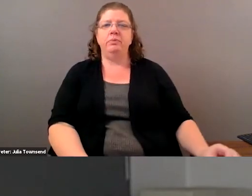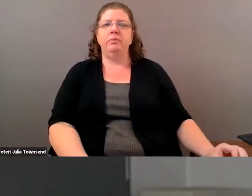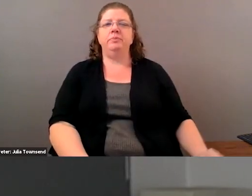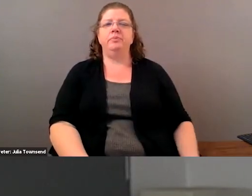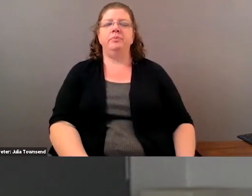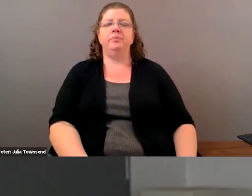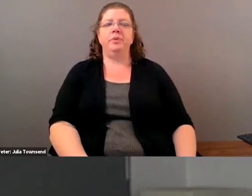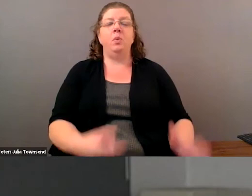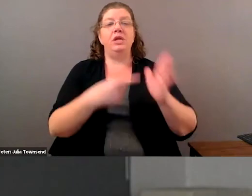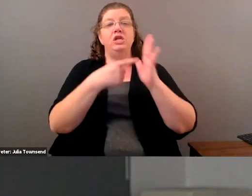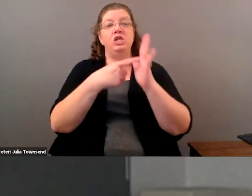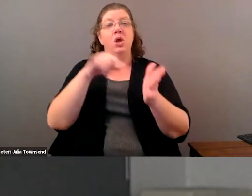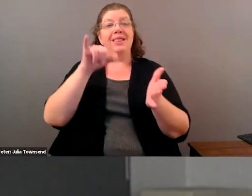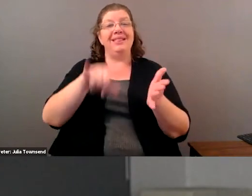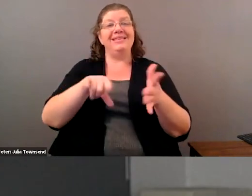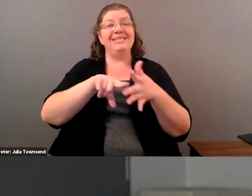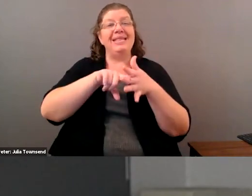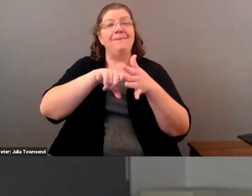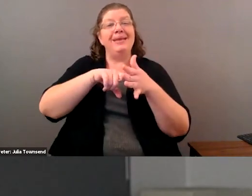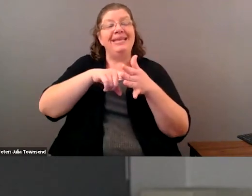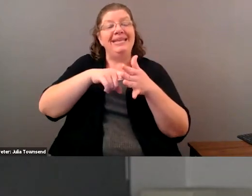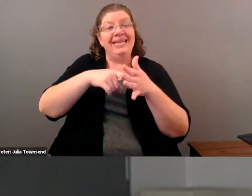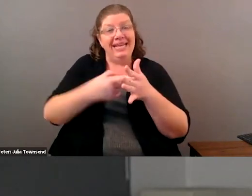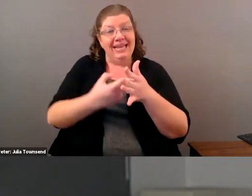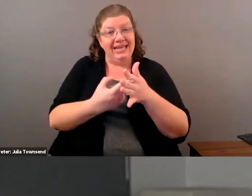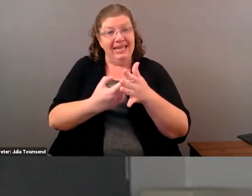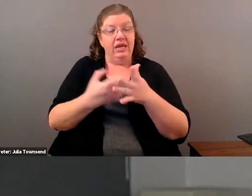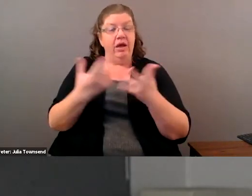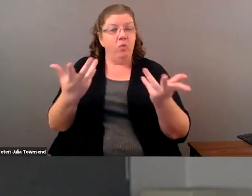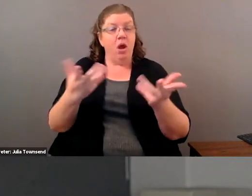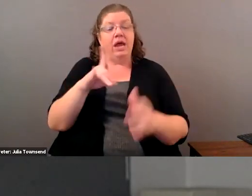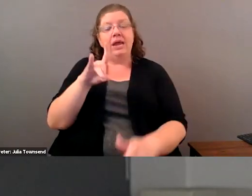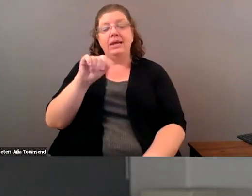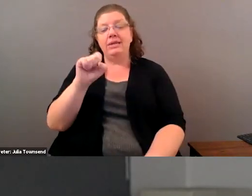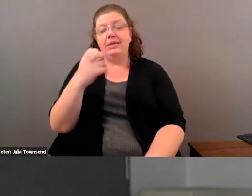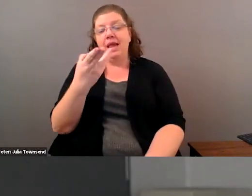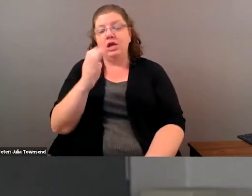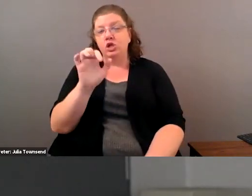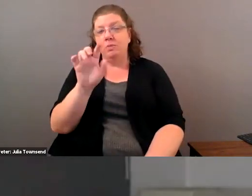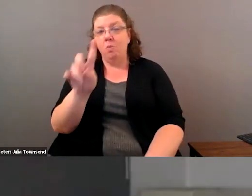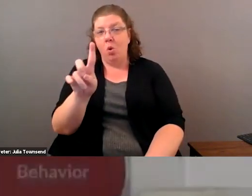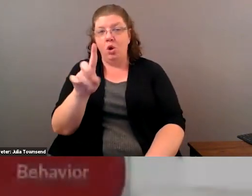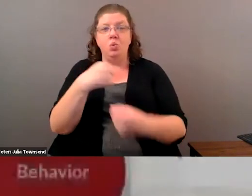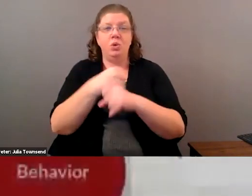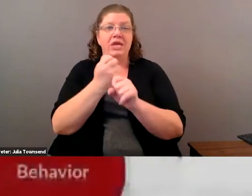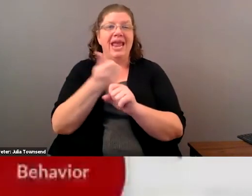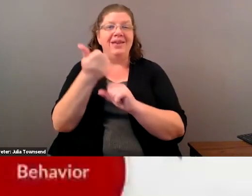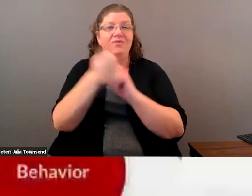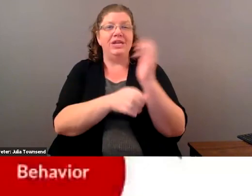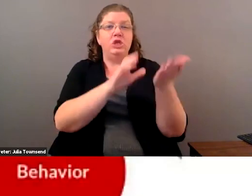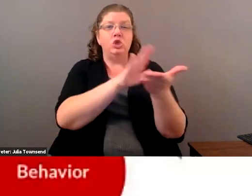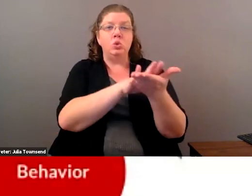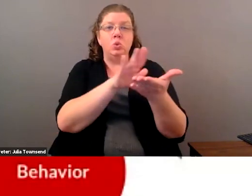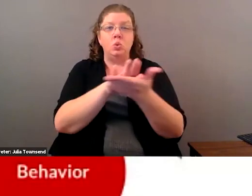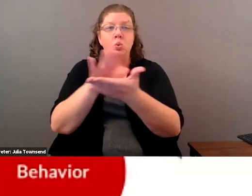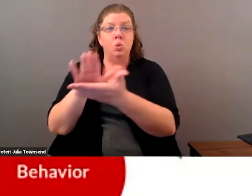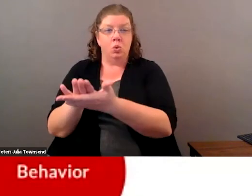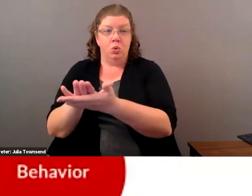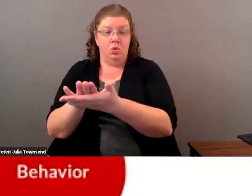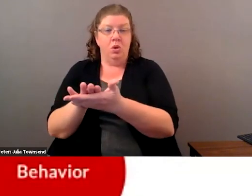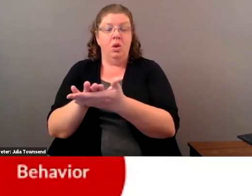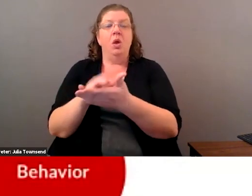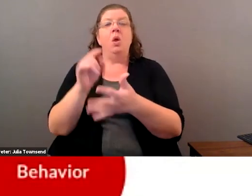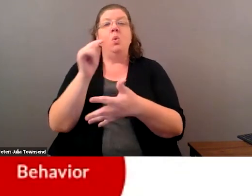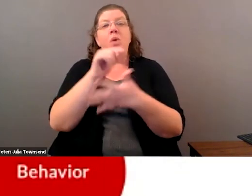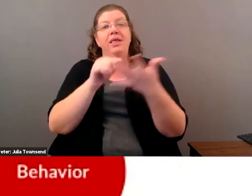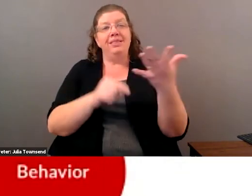that this is the beginning of a dashboard we want to create for each school site with these measures in